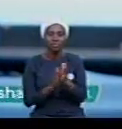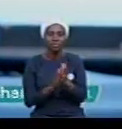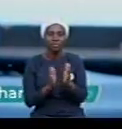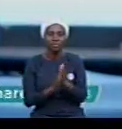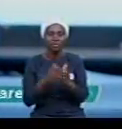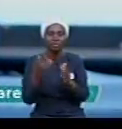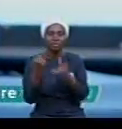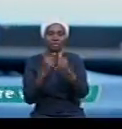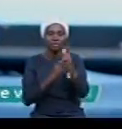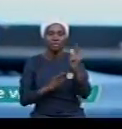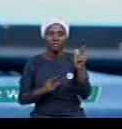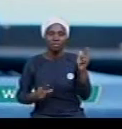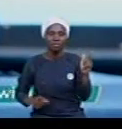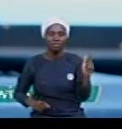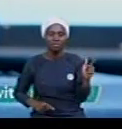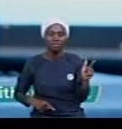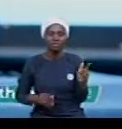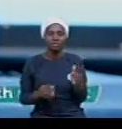Praise the Lord.